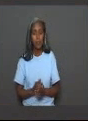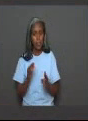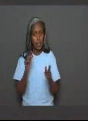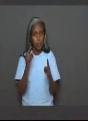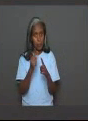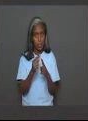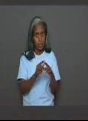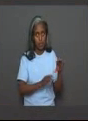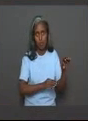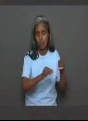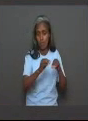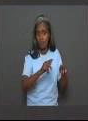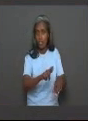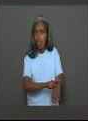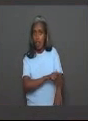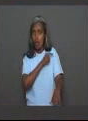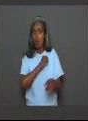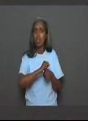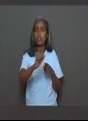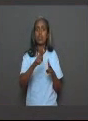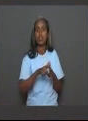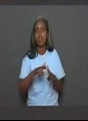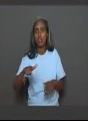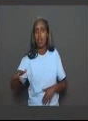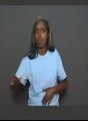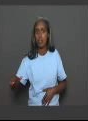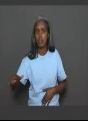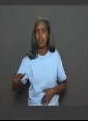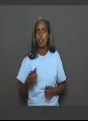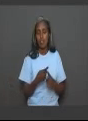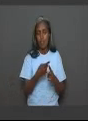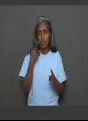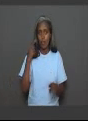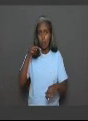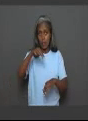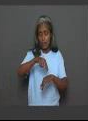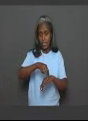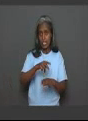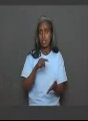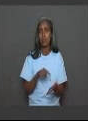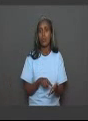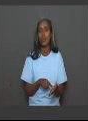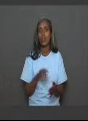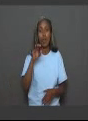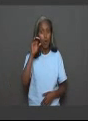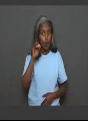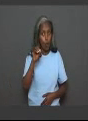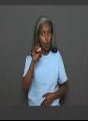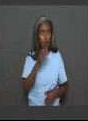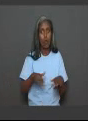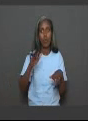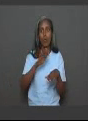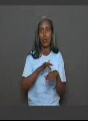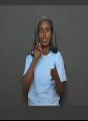A particle moves along a straight line from a fixed point